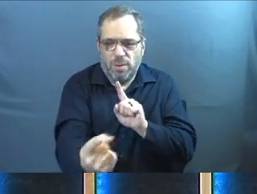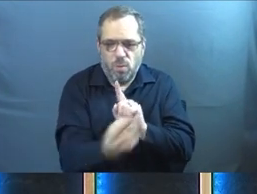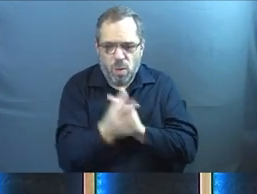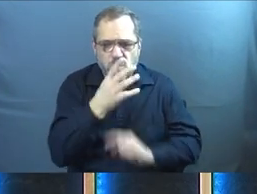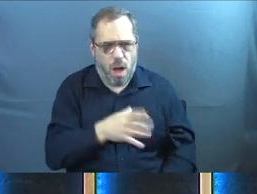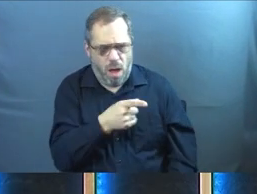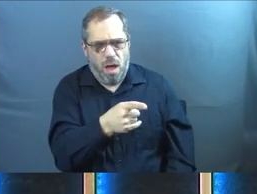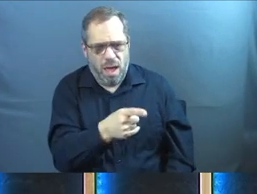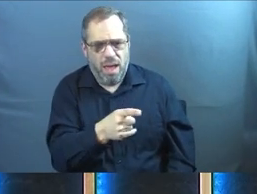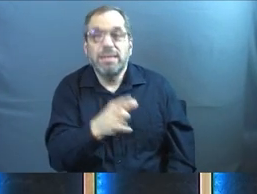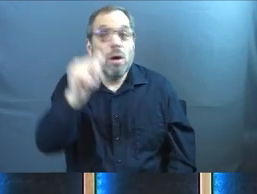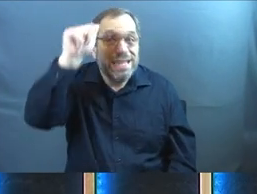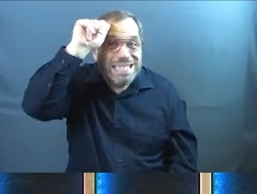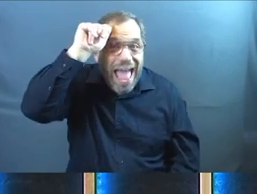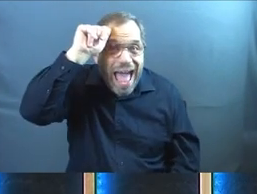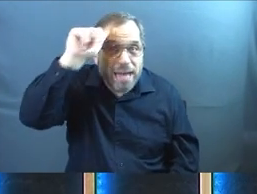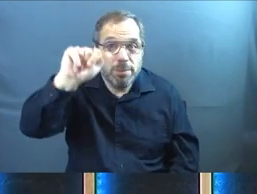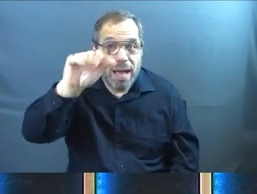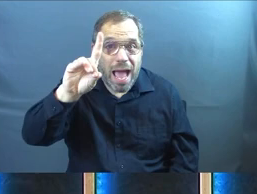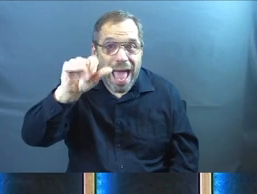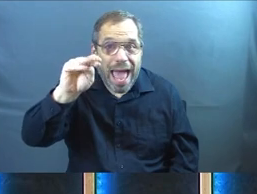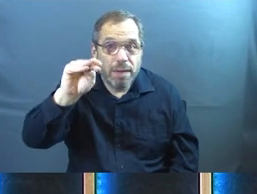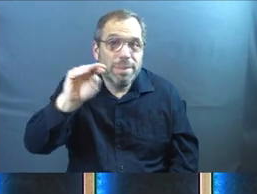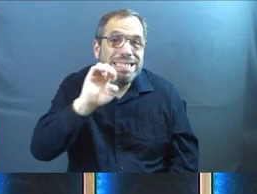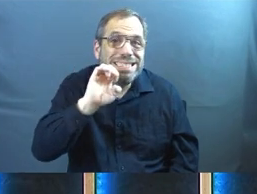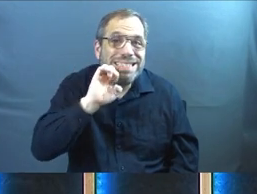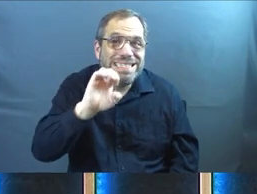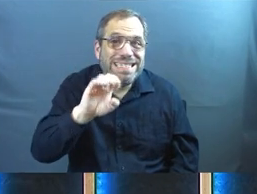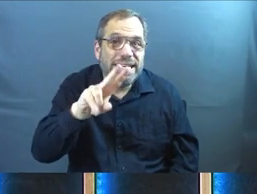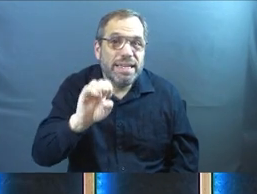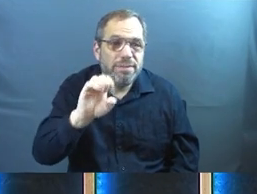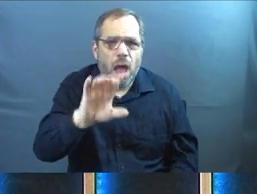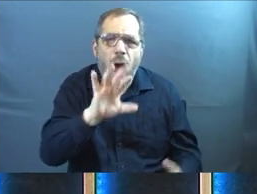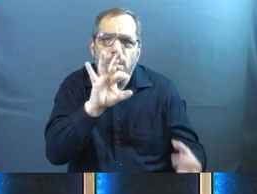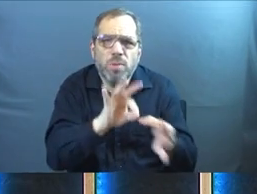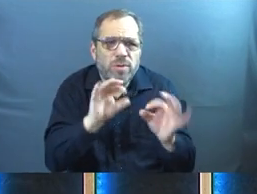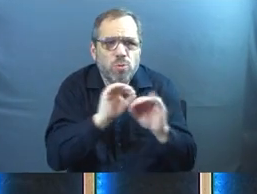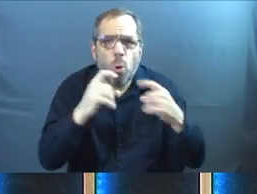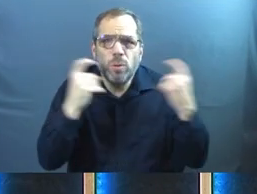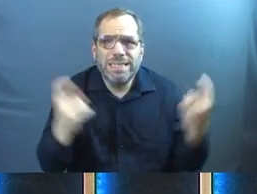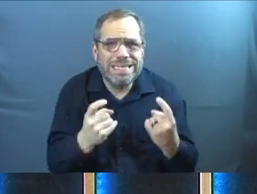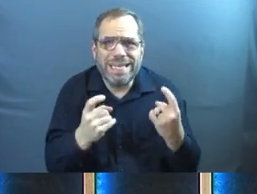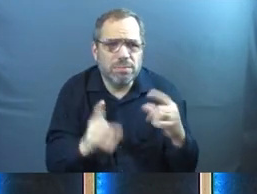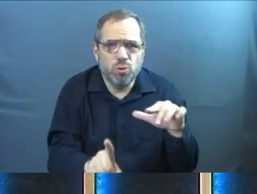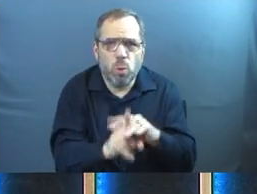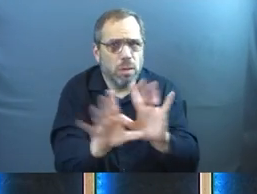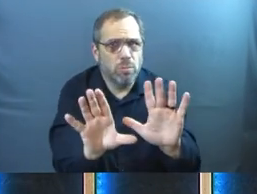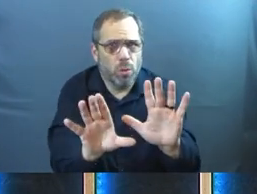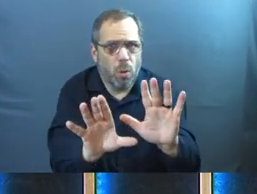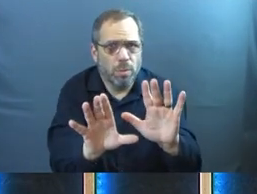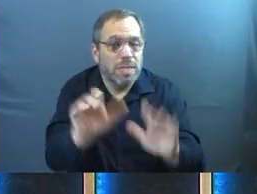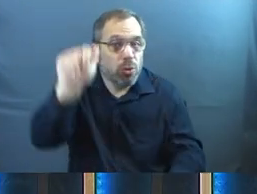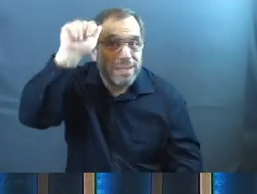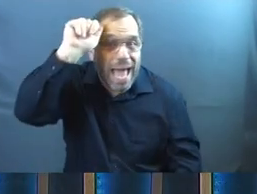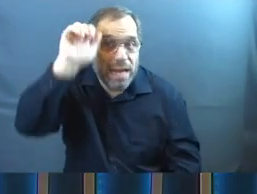man said," now this is Adam and Eve in the Garden of Eden. This is when the world is perfect and sin has not yet come in.